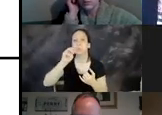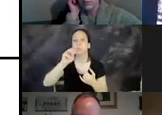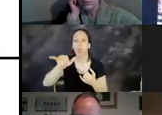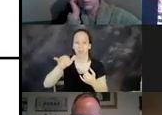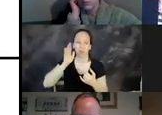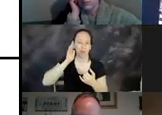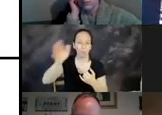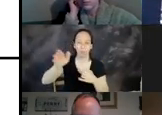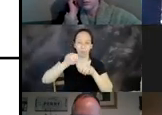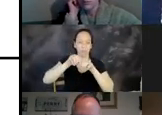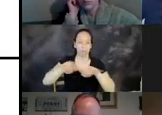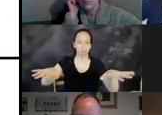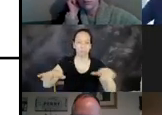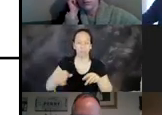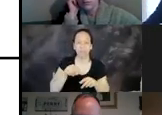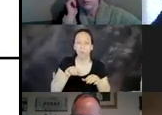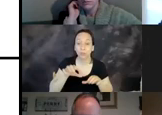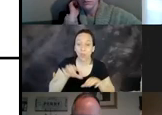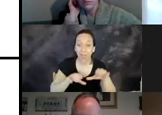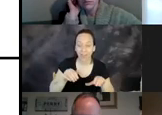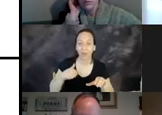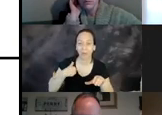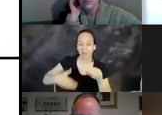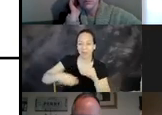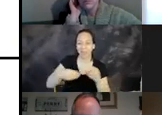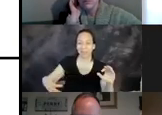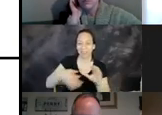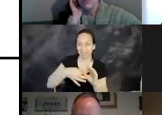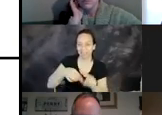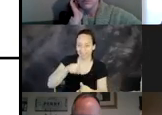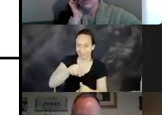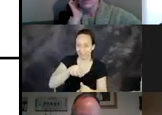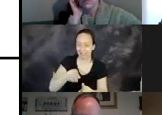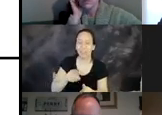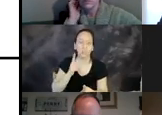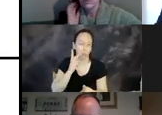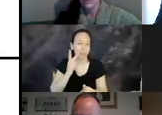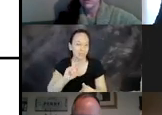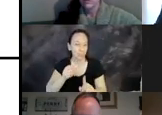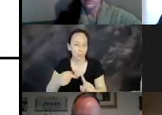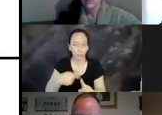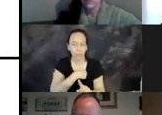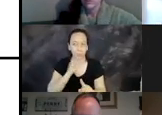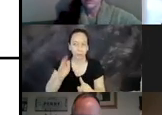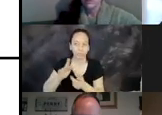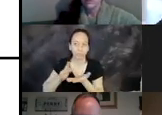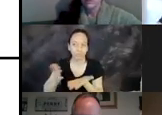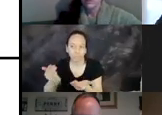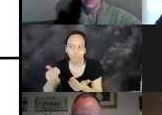put a link in the chat so that you can learn when we're going to be launching that initiative, but please stay tuned for May.